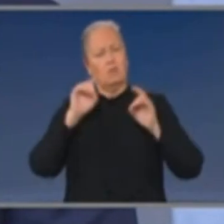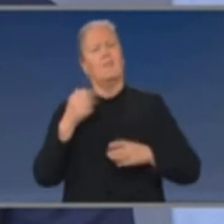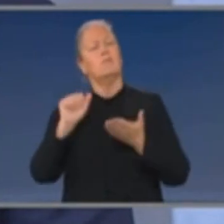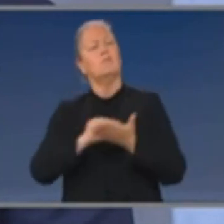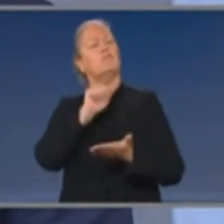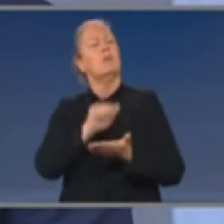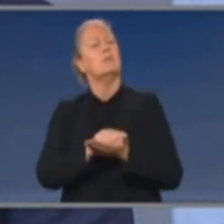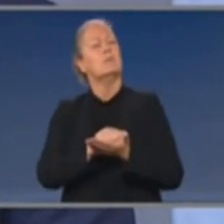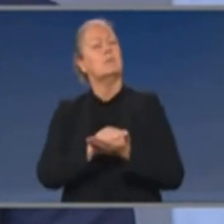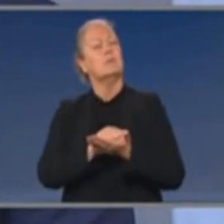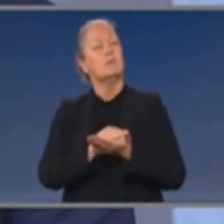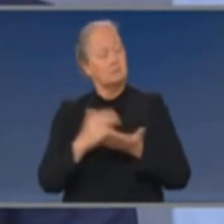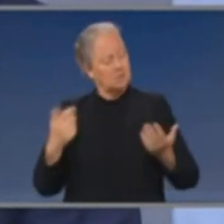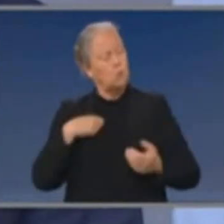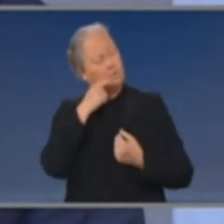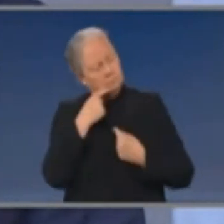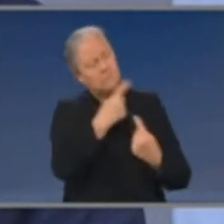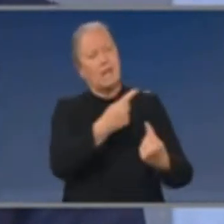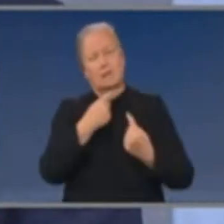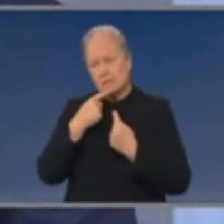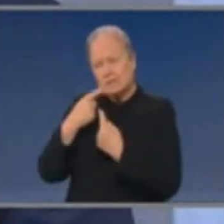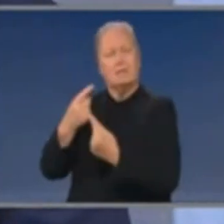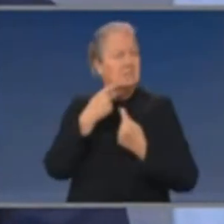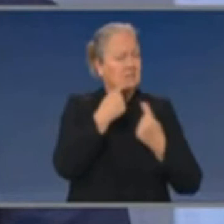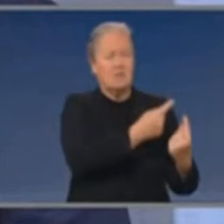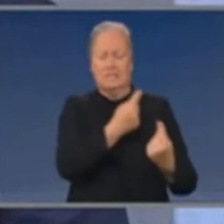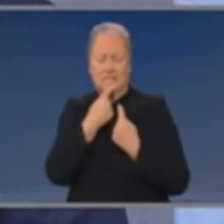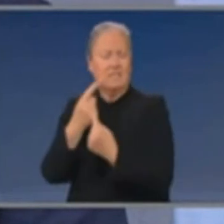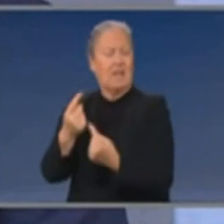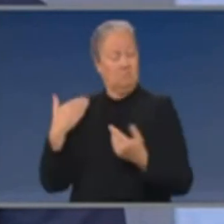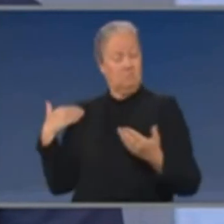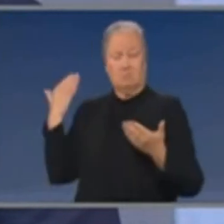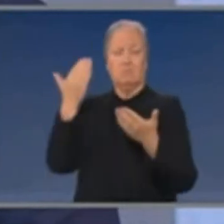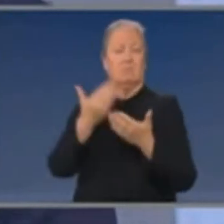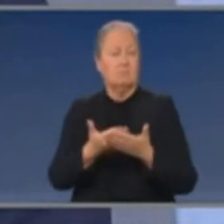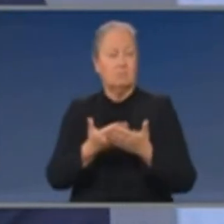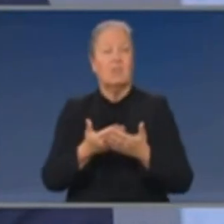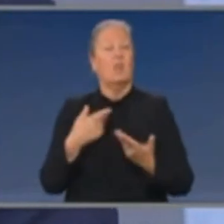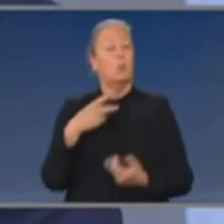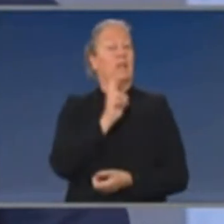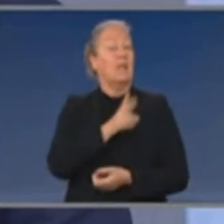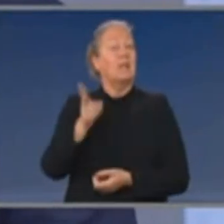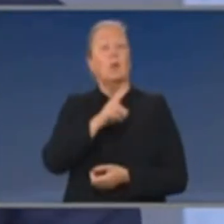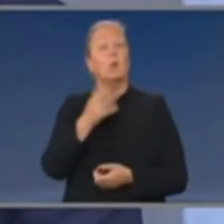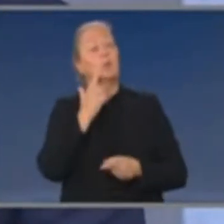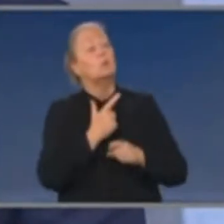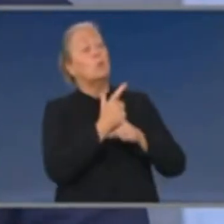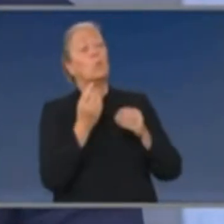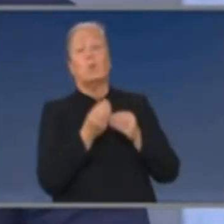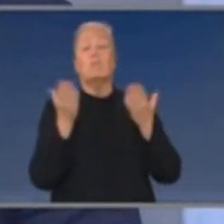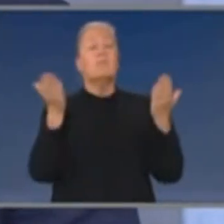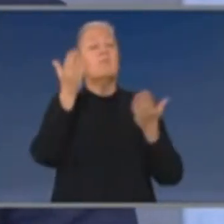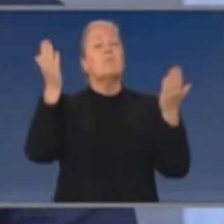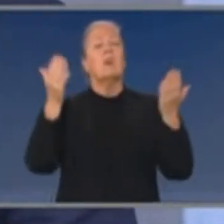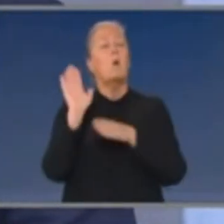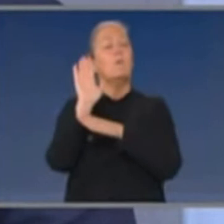very consistent position. It is a matter that is frequently raised when we have dialogue with our colleagues, whether